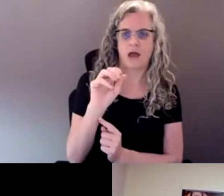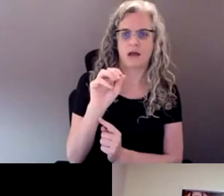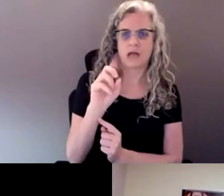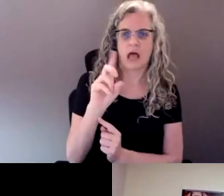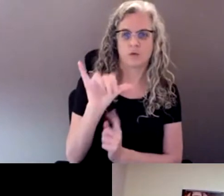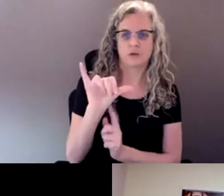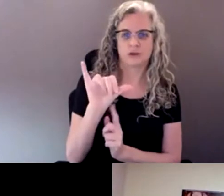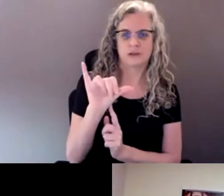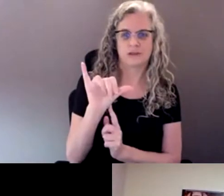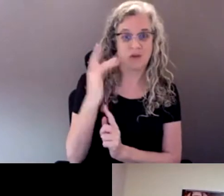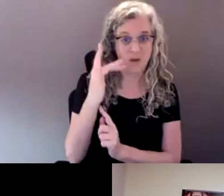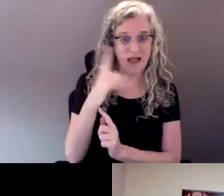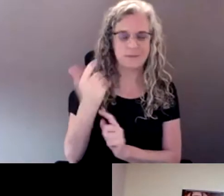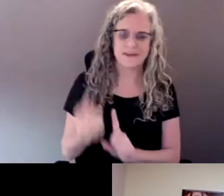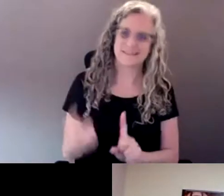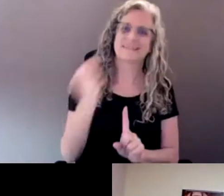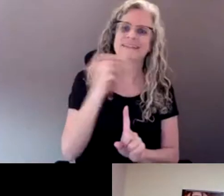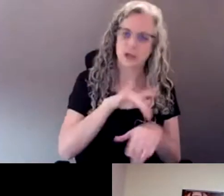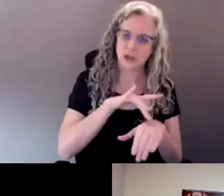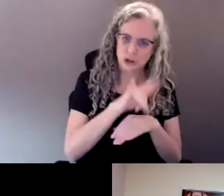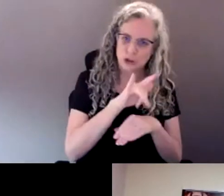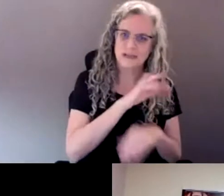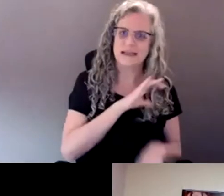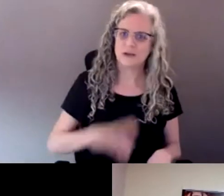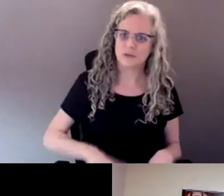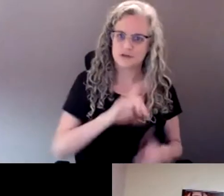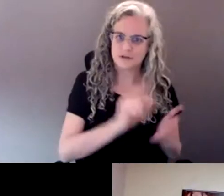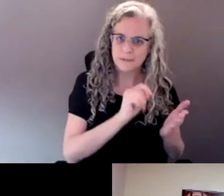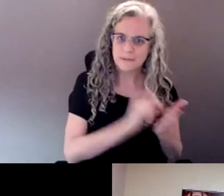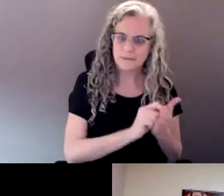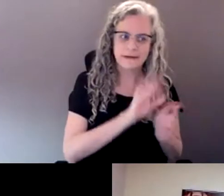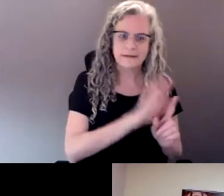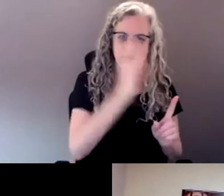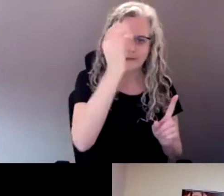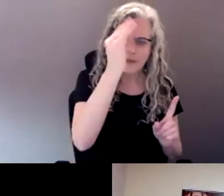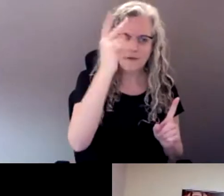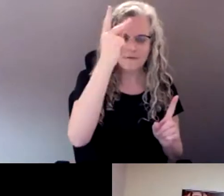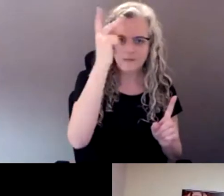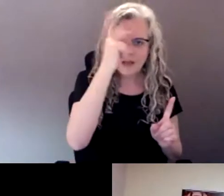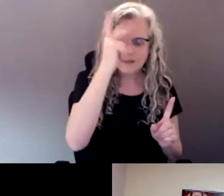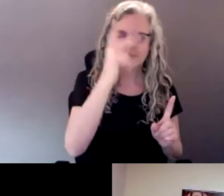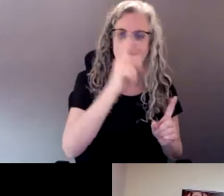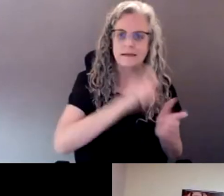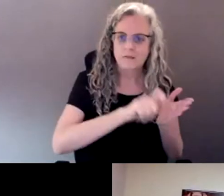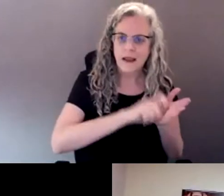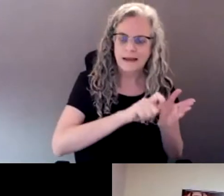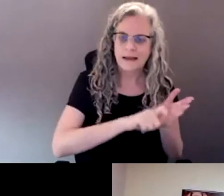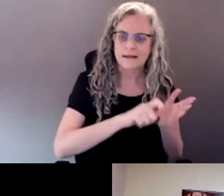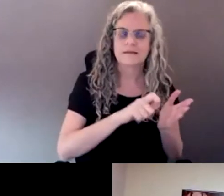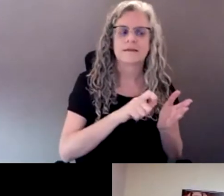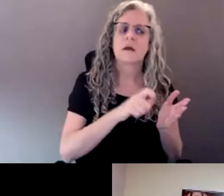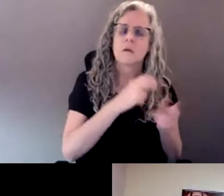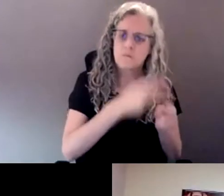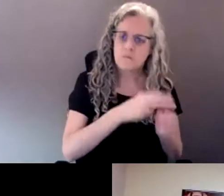to early Christian thought. Of course, early Christian texts and early Islamic texts do think about color